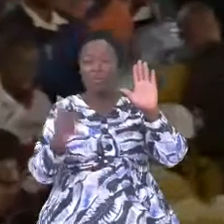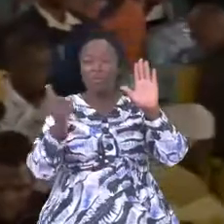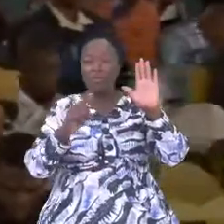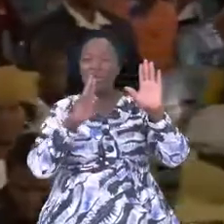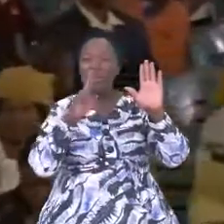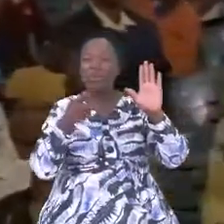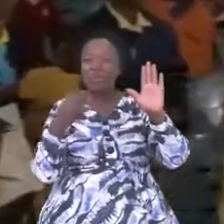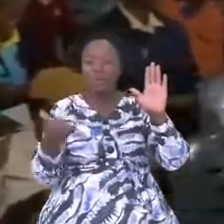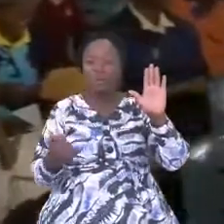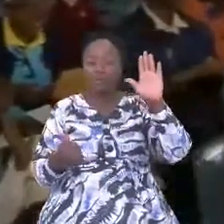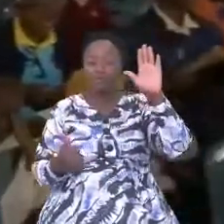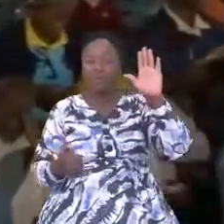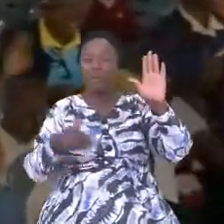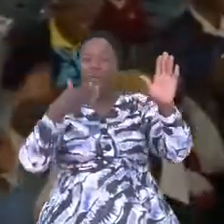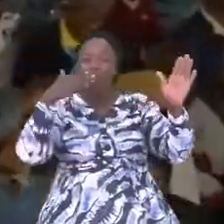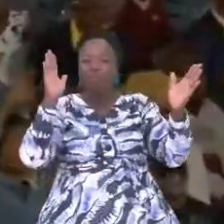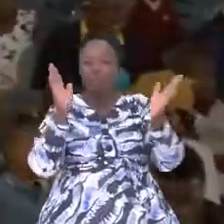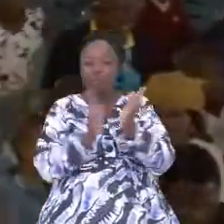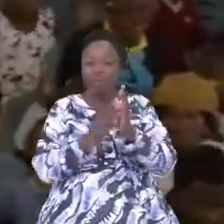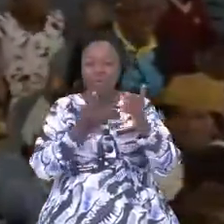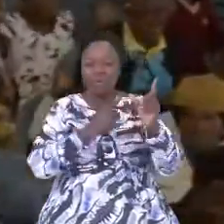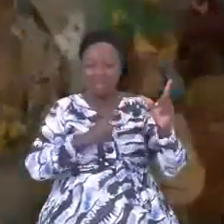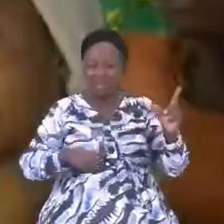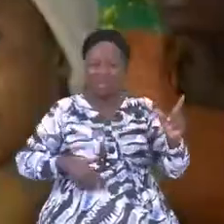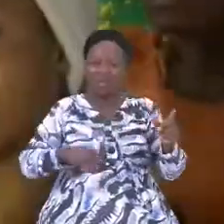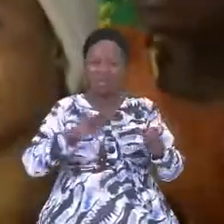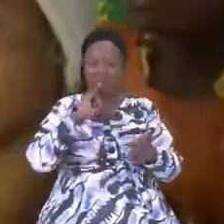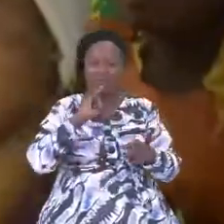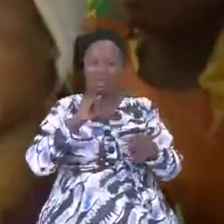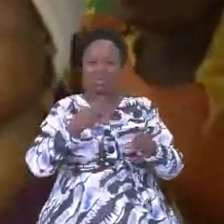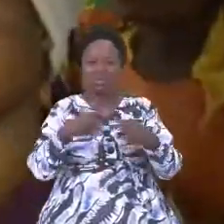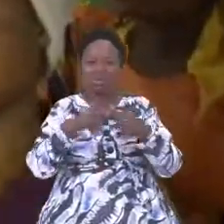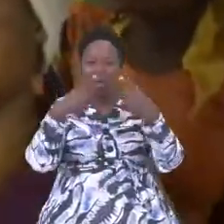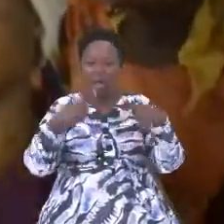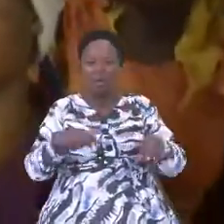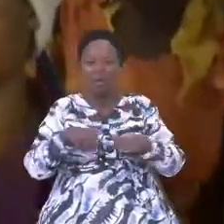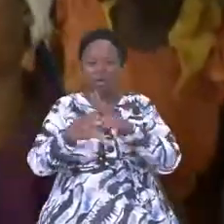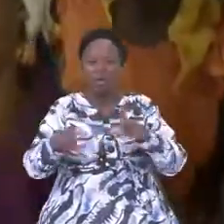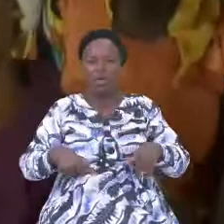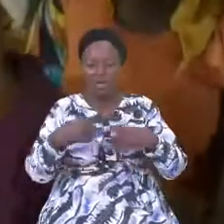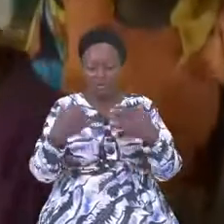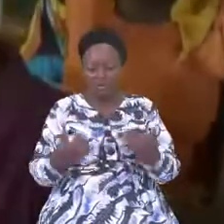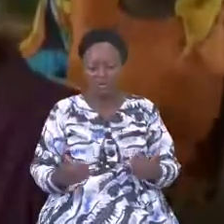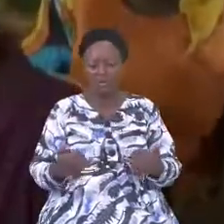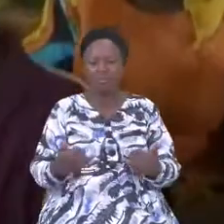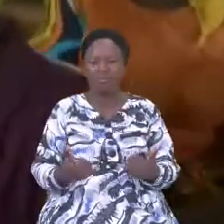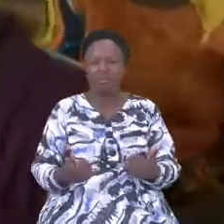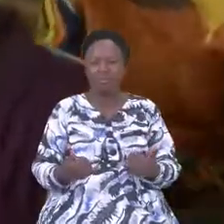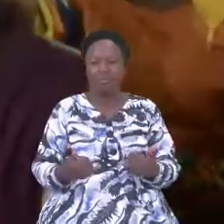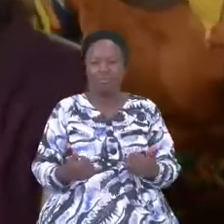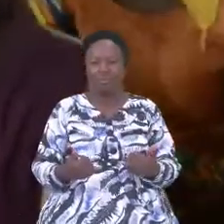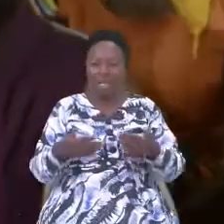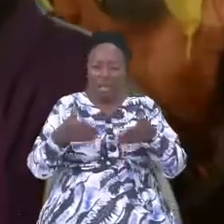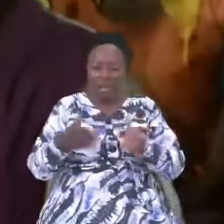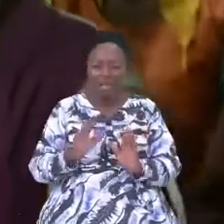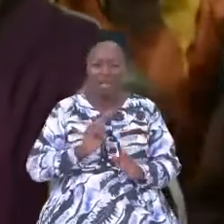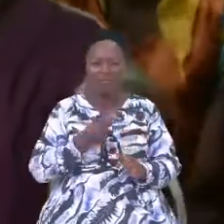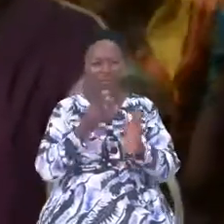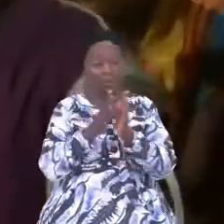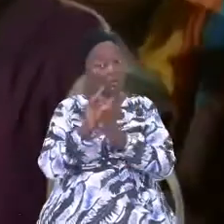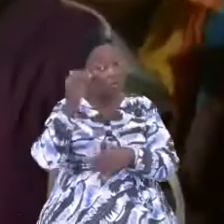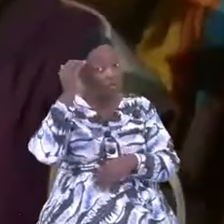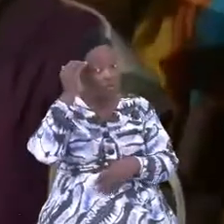you there? Praise the Lord is coming to you. It's bowed and eyes closed. You know